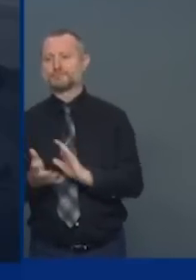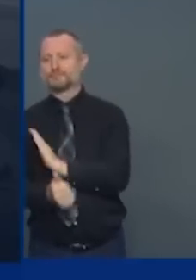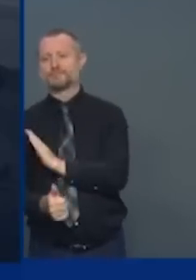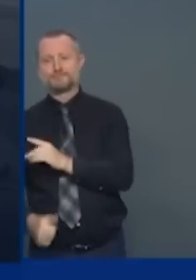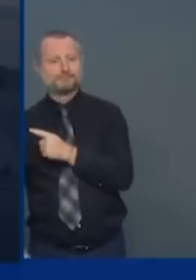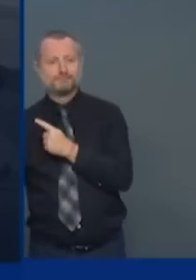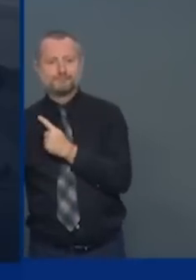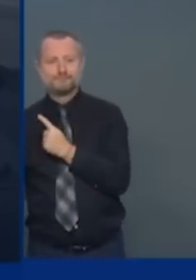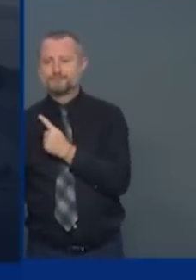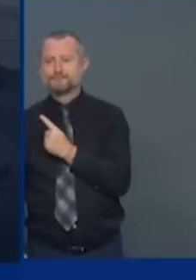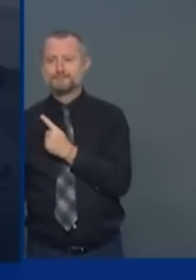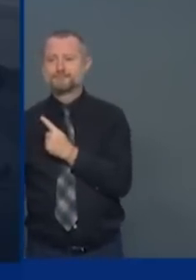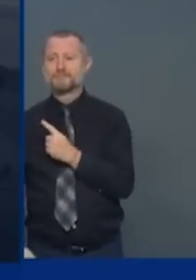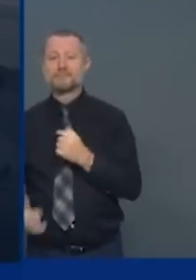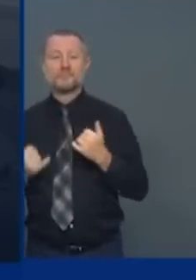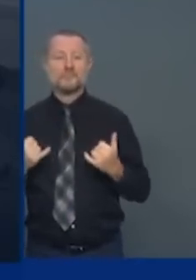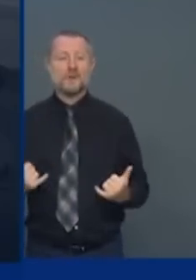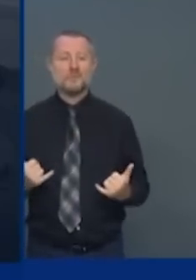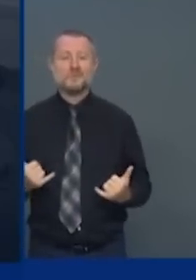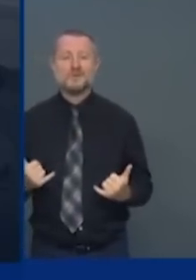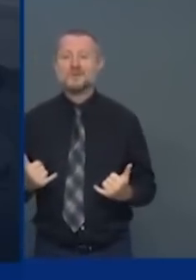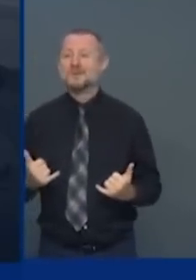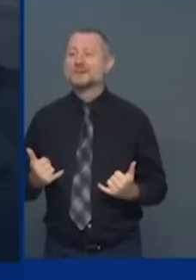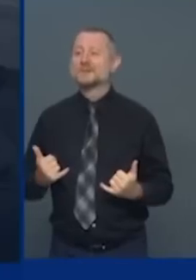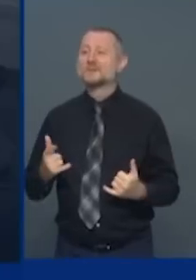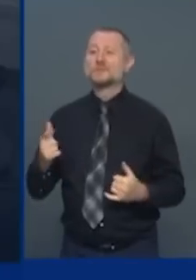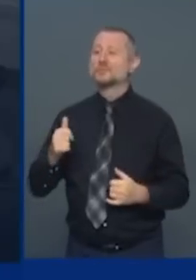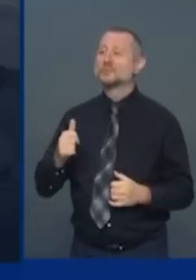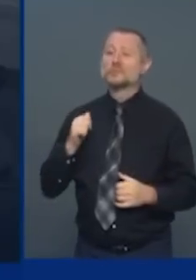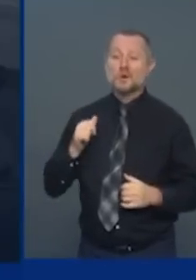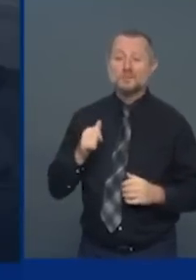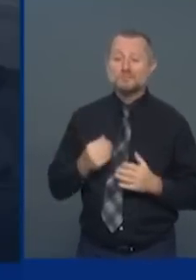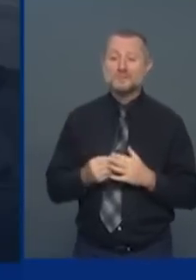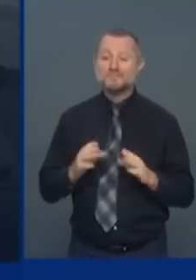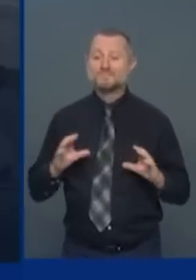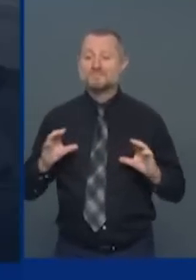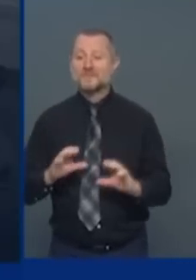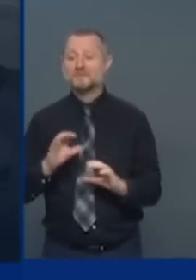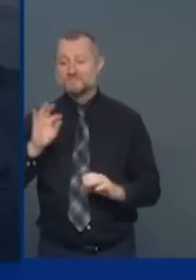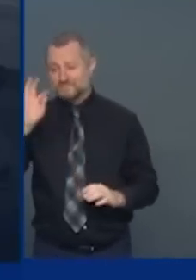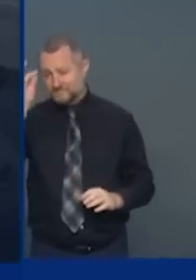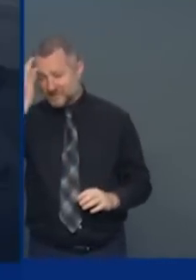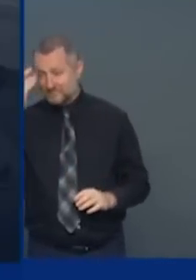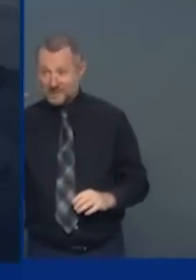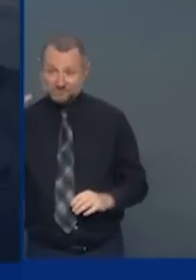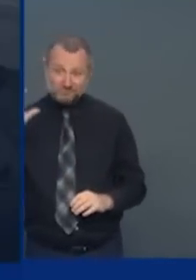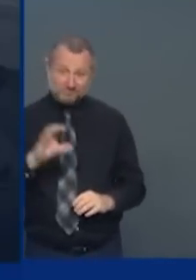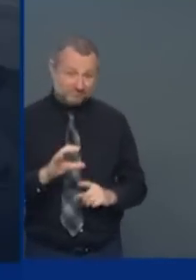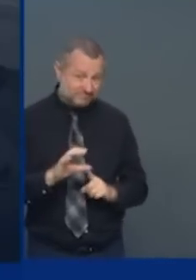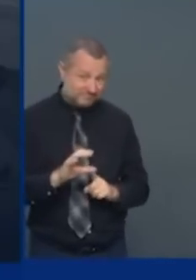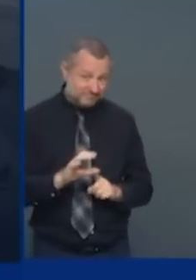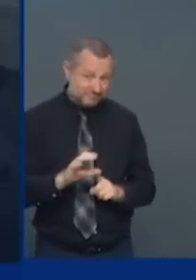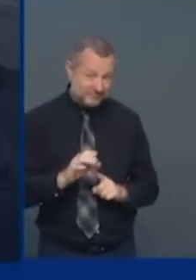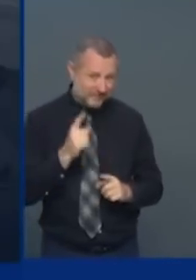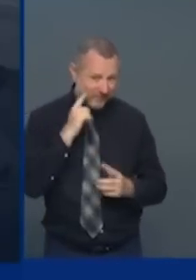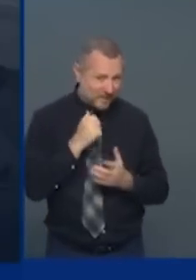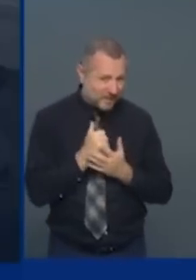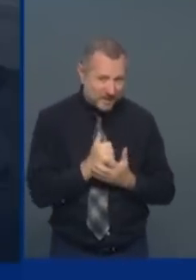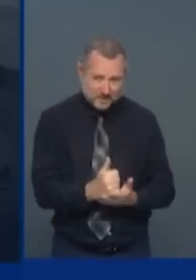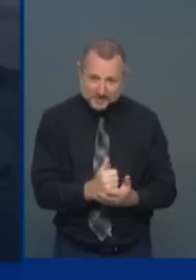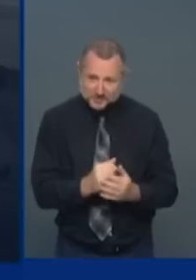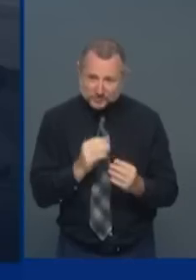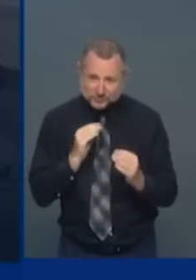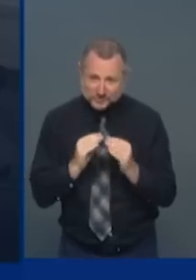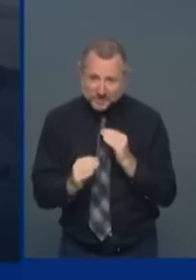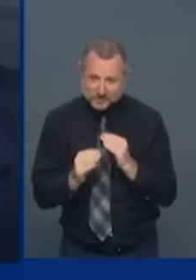And now they won't provide federal funding to help repair the